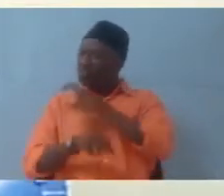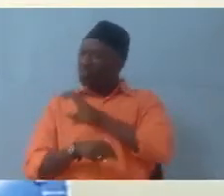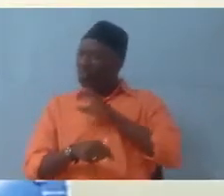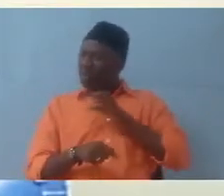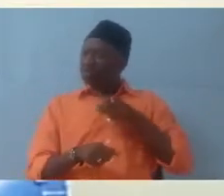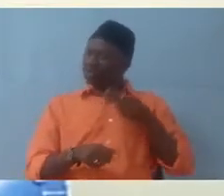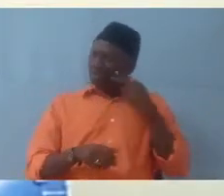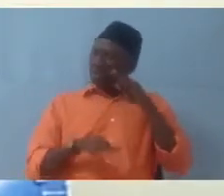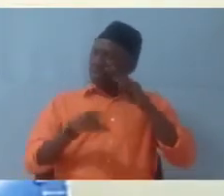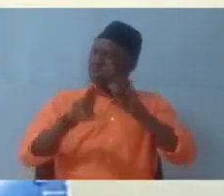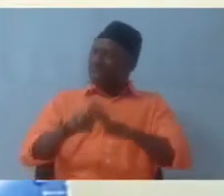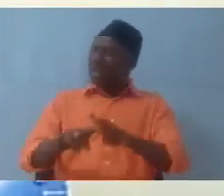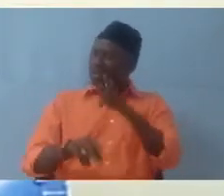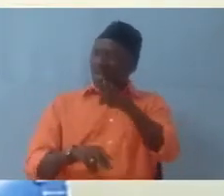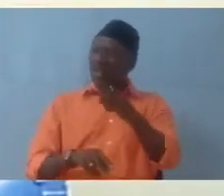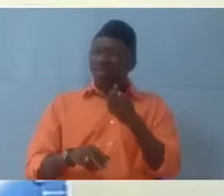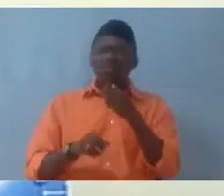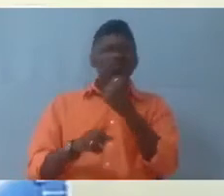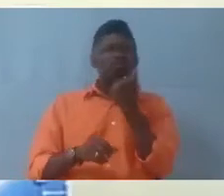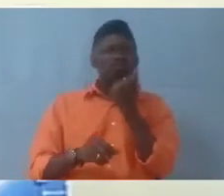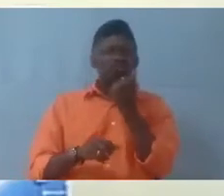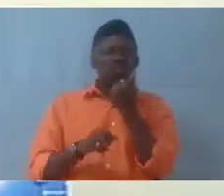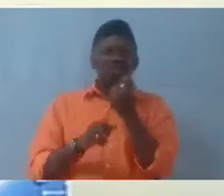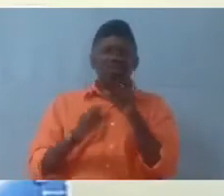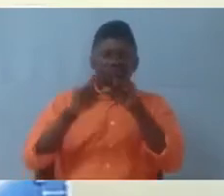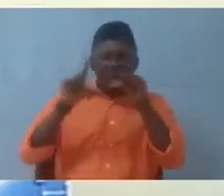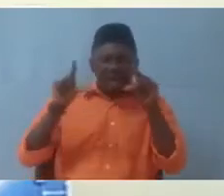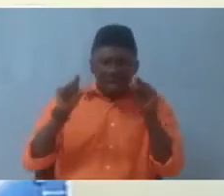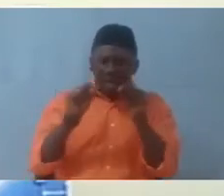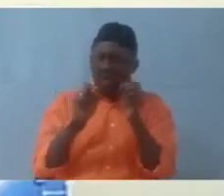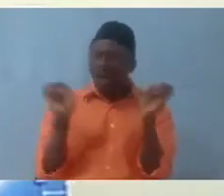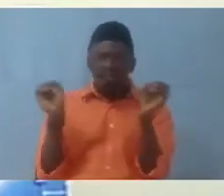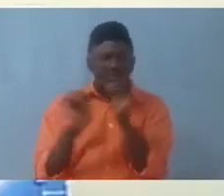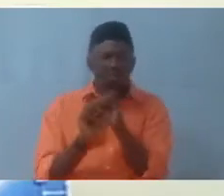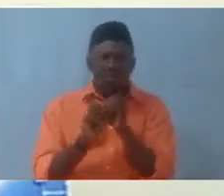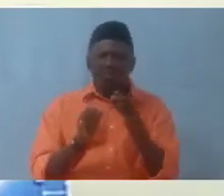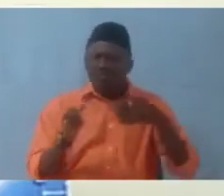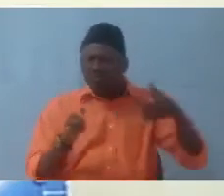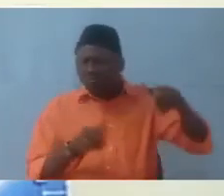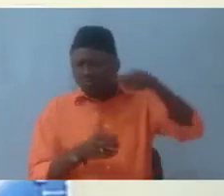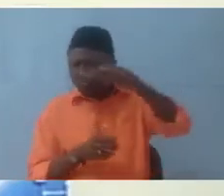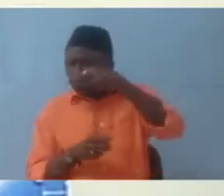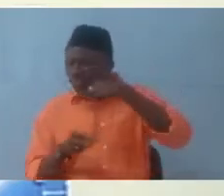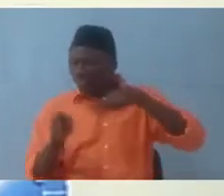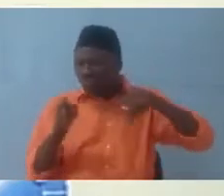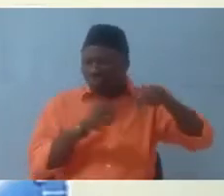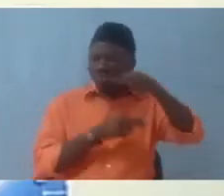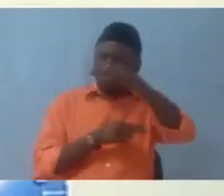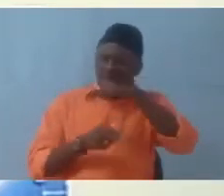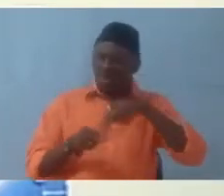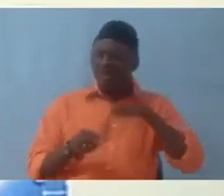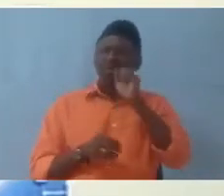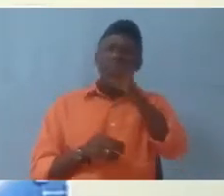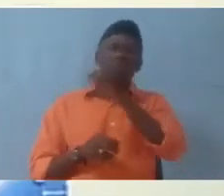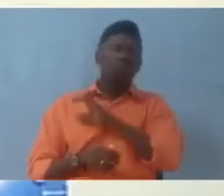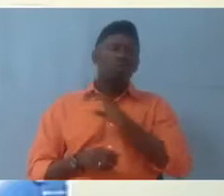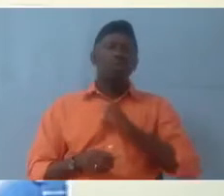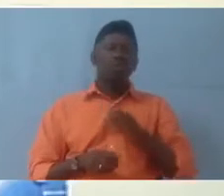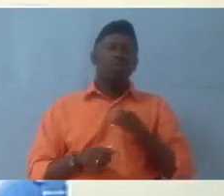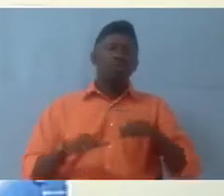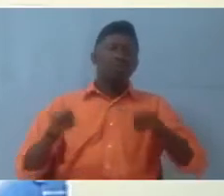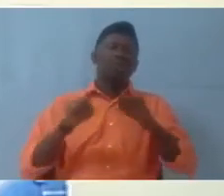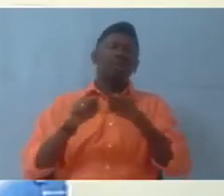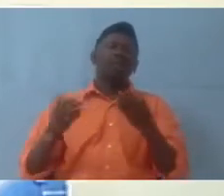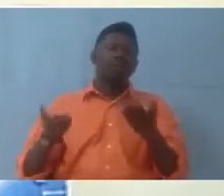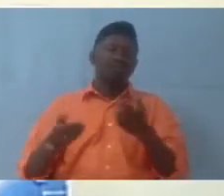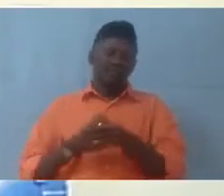bu ñuul bobu amul ben number plate di wonaru sen bori keer I think it was common knowledge that anyone who lived in the Gambia at the time nekon